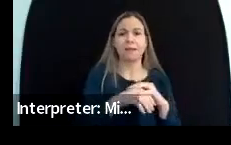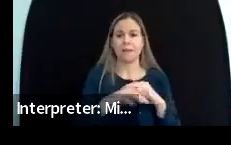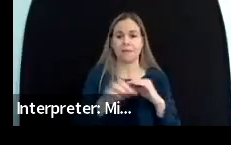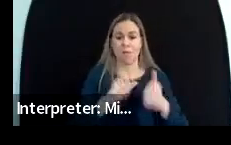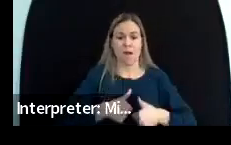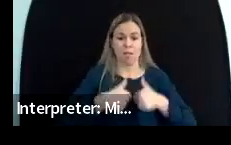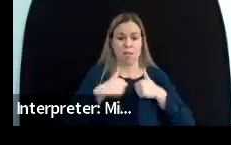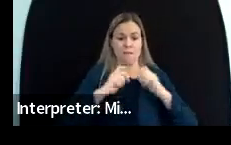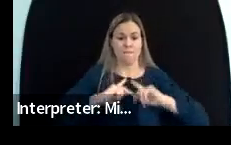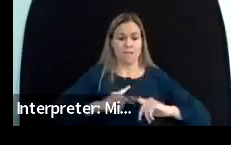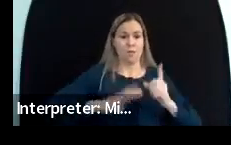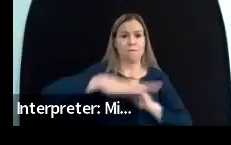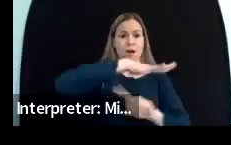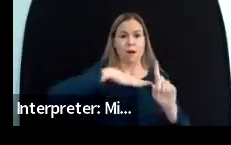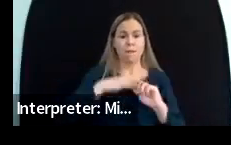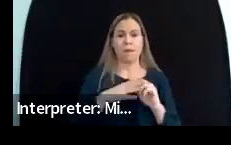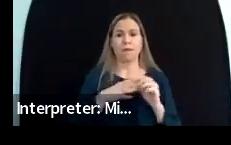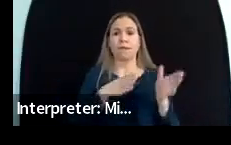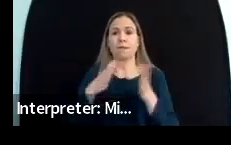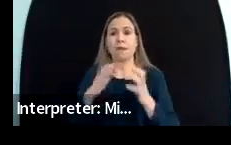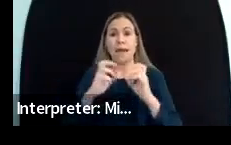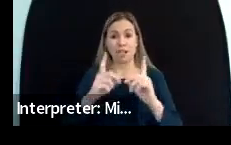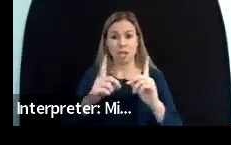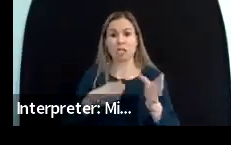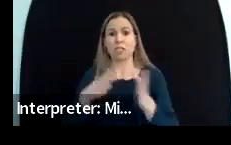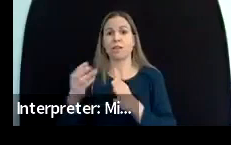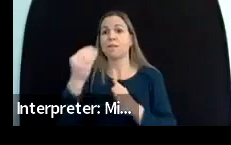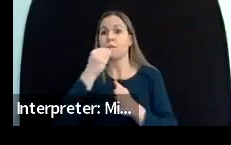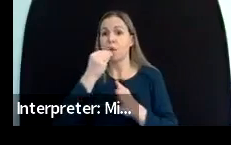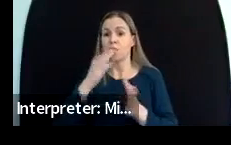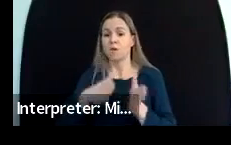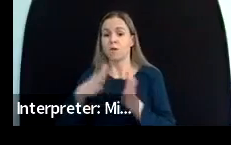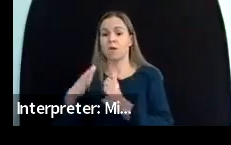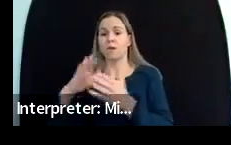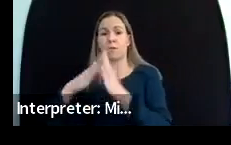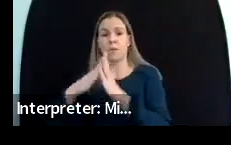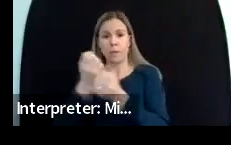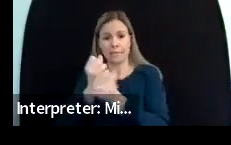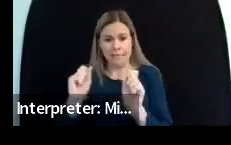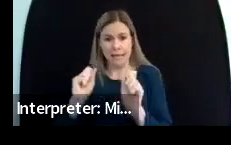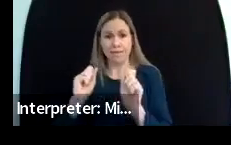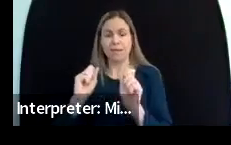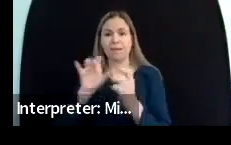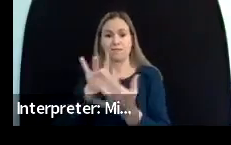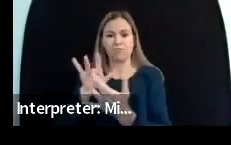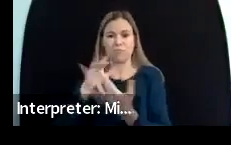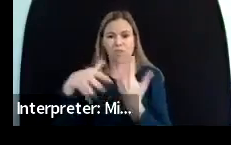environment, education, food, community safety and social context, and the healthcare